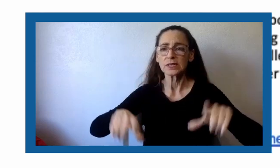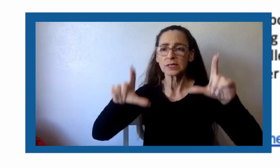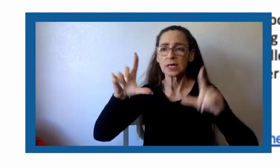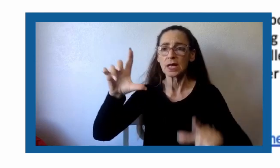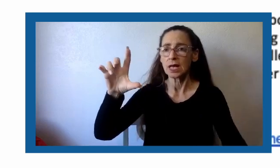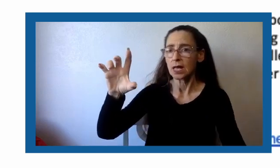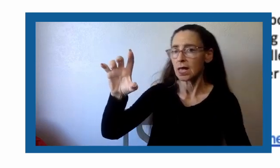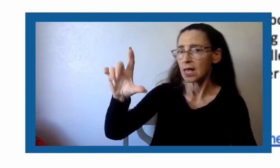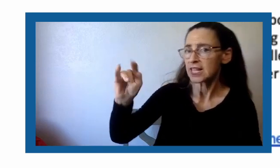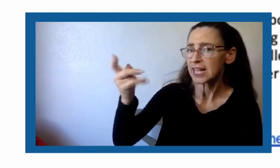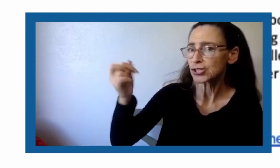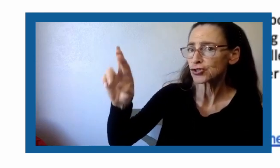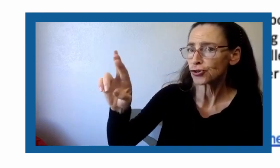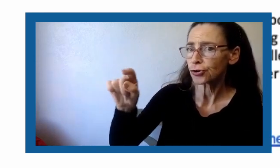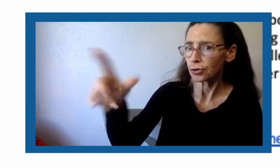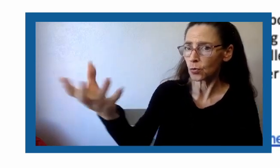you want